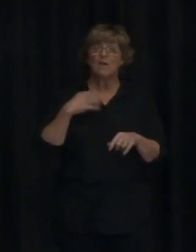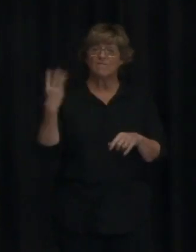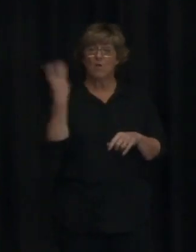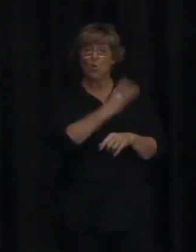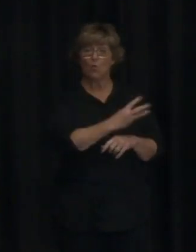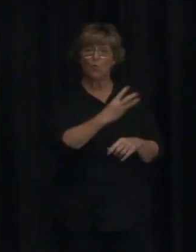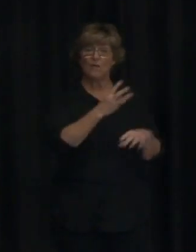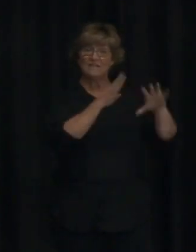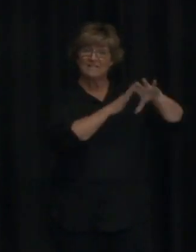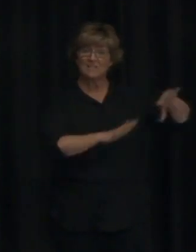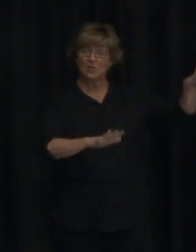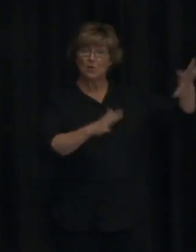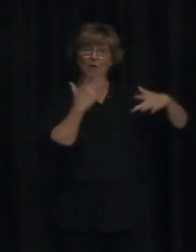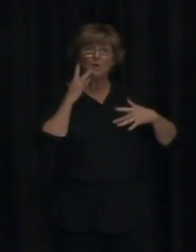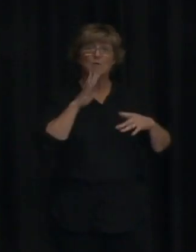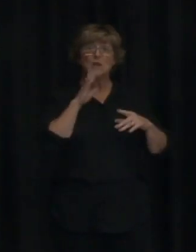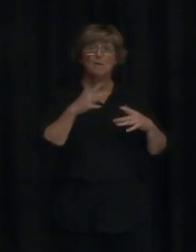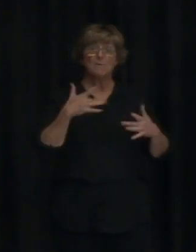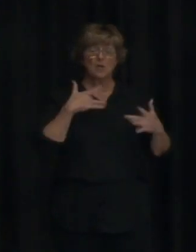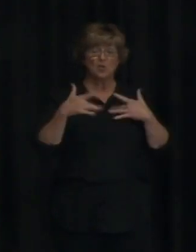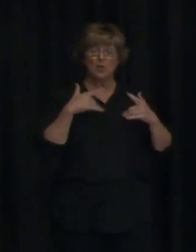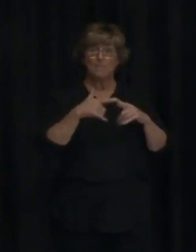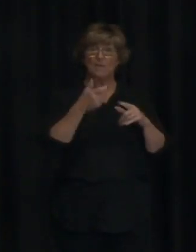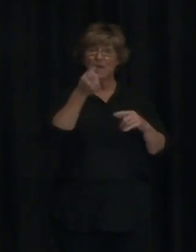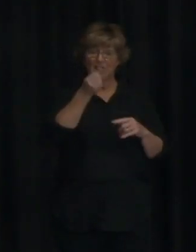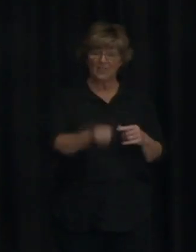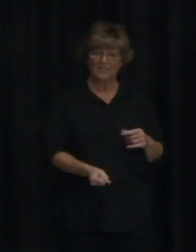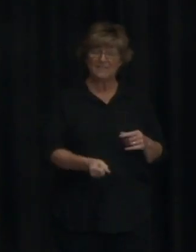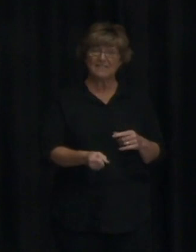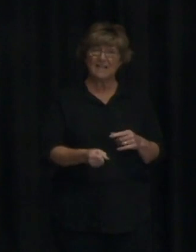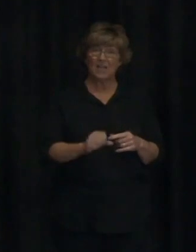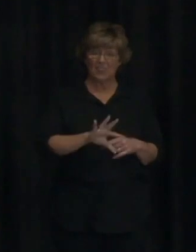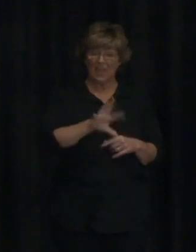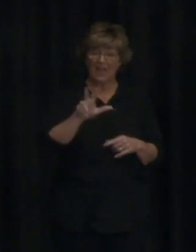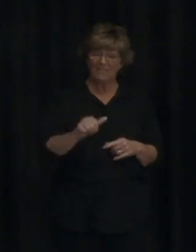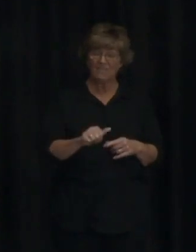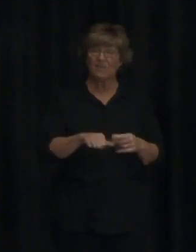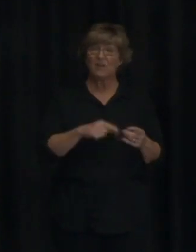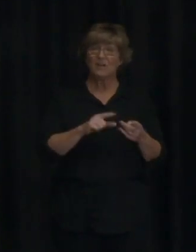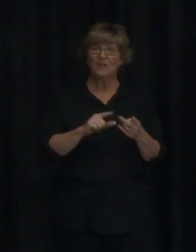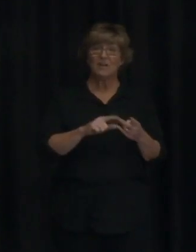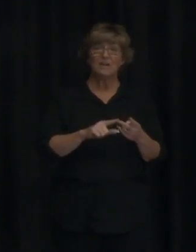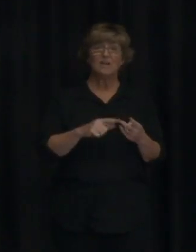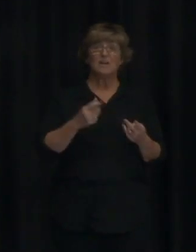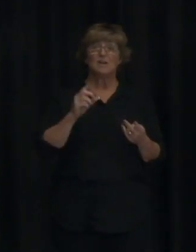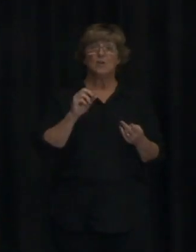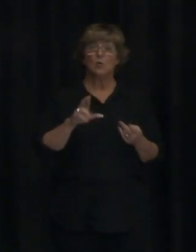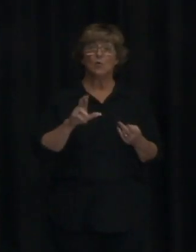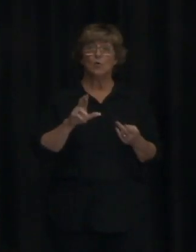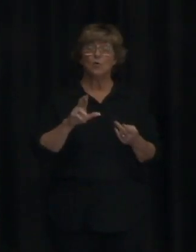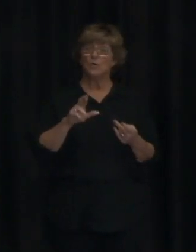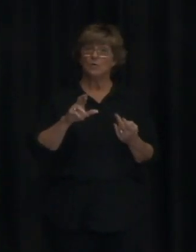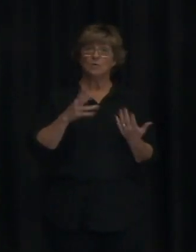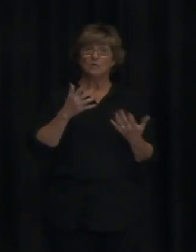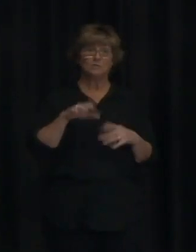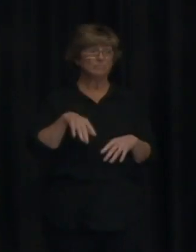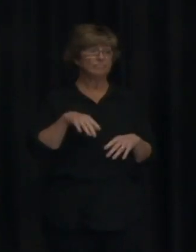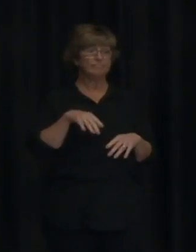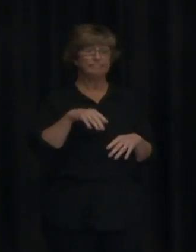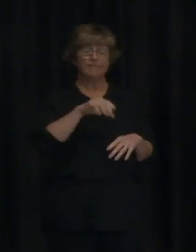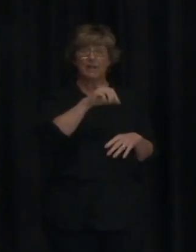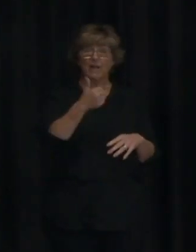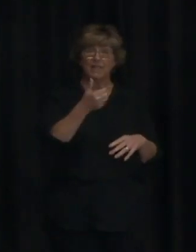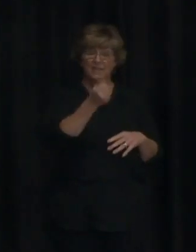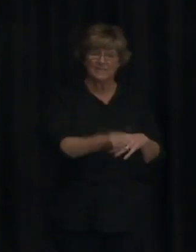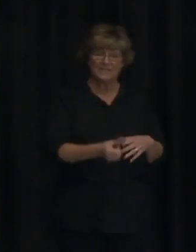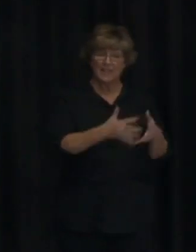We're concerned about the South African variant. We don't have a Brazilian variant yet. We'll see if that happens. Obviously, we're concerned about the UK variant, over